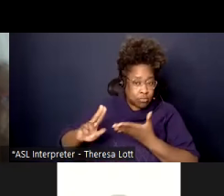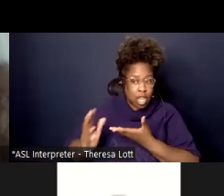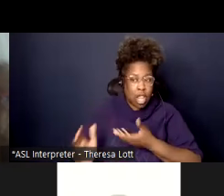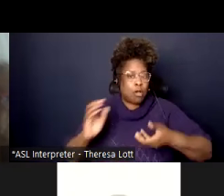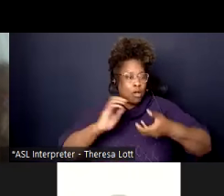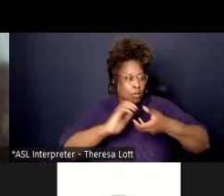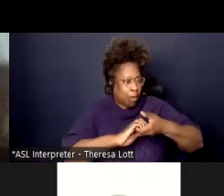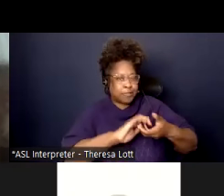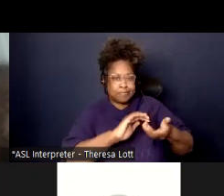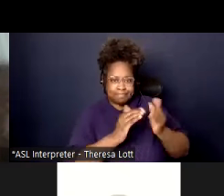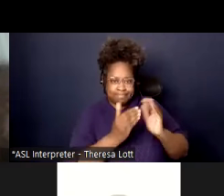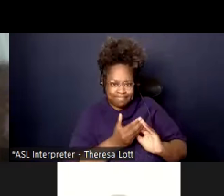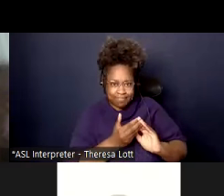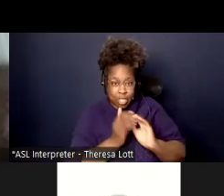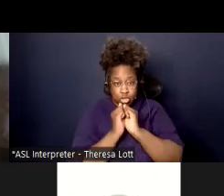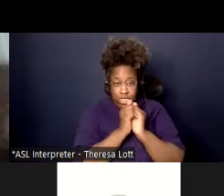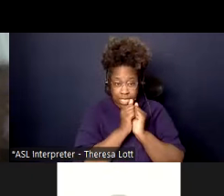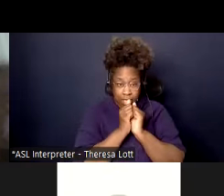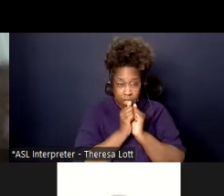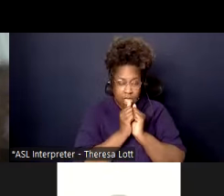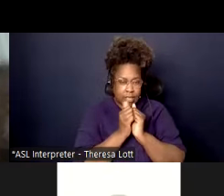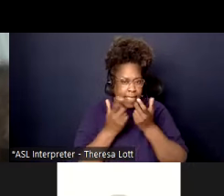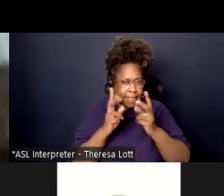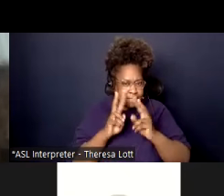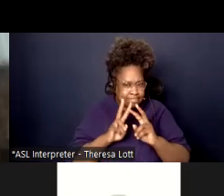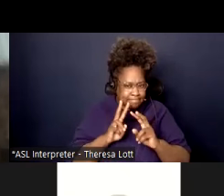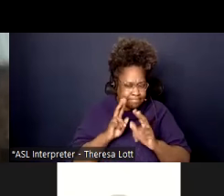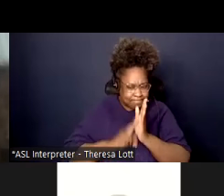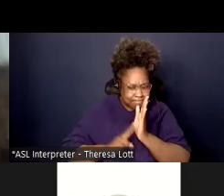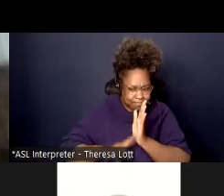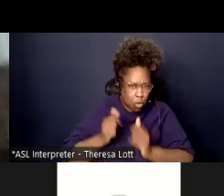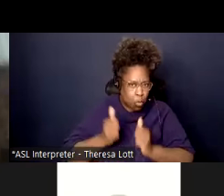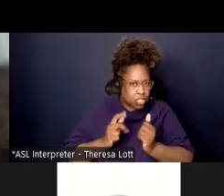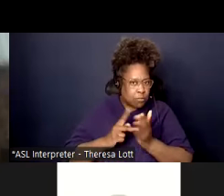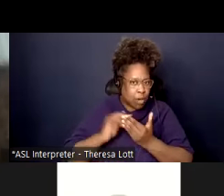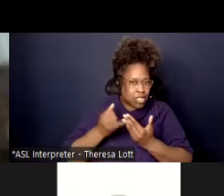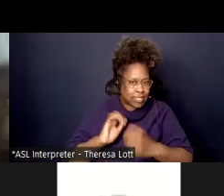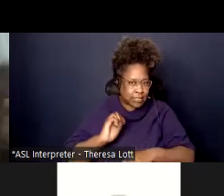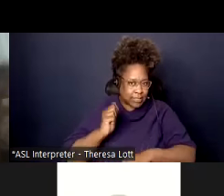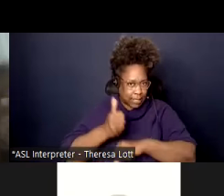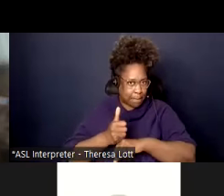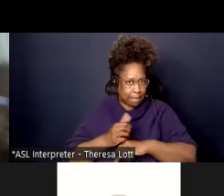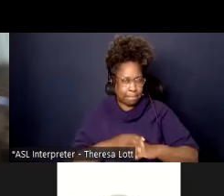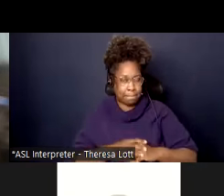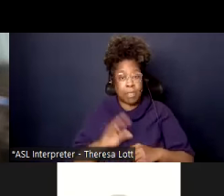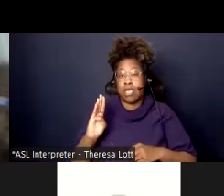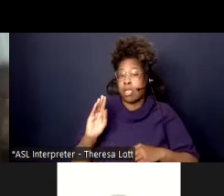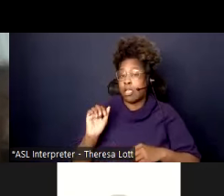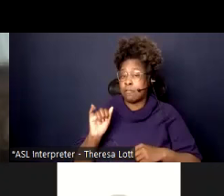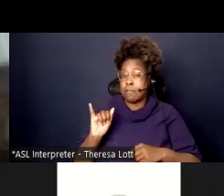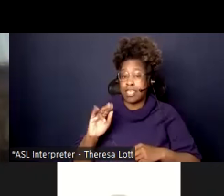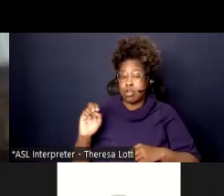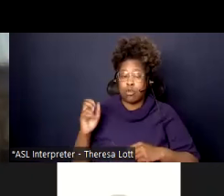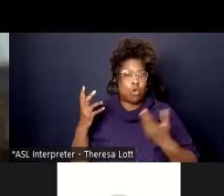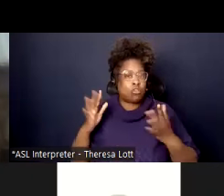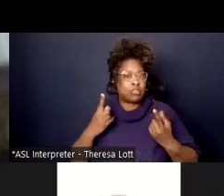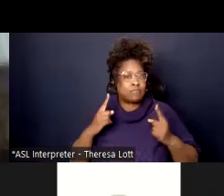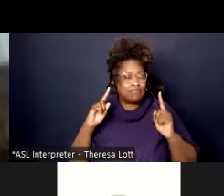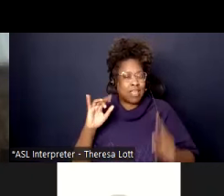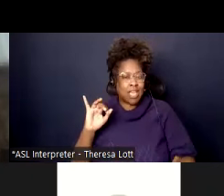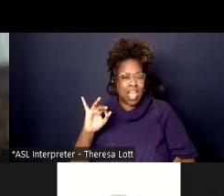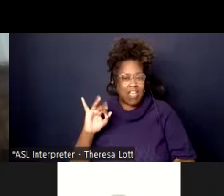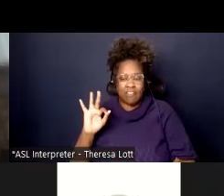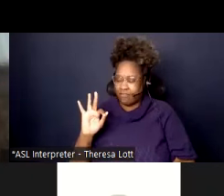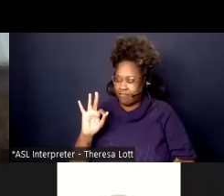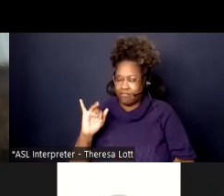to identify potential projects and implement projects. And it's something actually that Bayonne has done quite successfully at Fitzpatrick Park. And I think